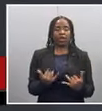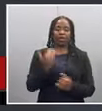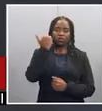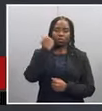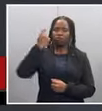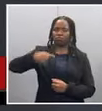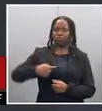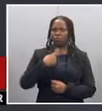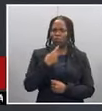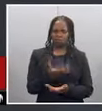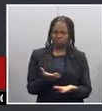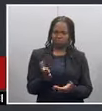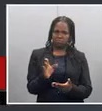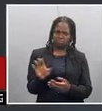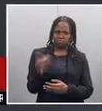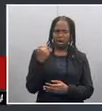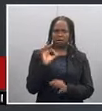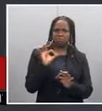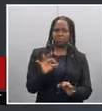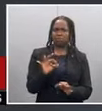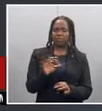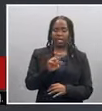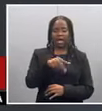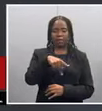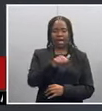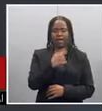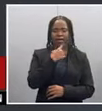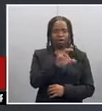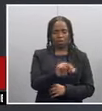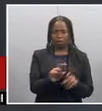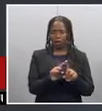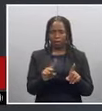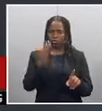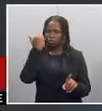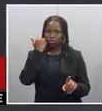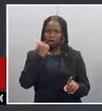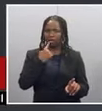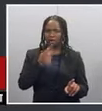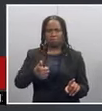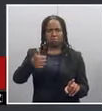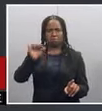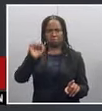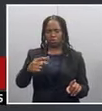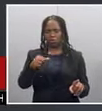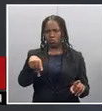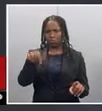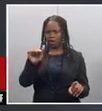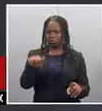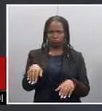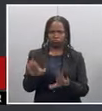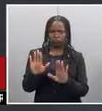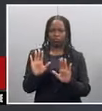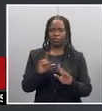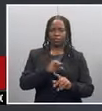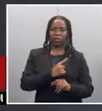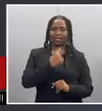ruled the assets should be returned to the parties despite opposition from the National Prosecuting Authority. Now, the NPA believes the assets were